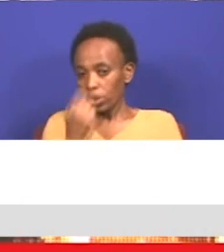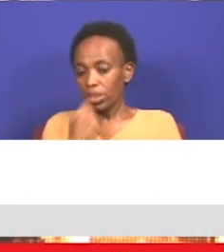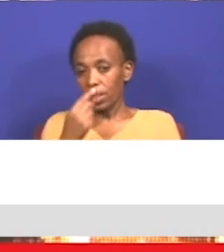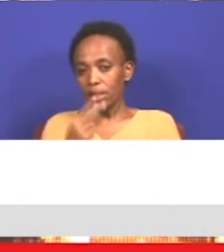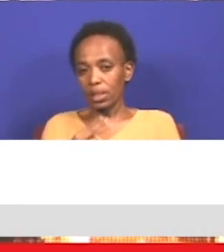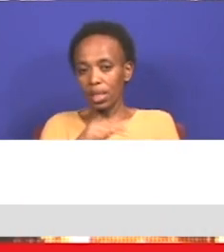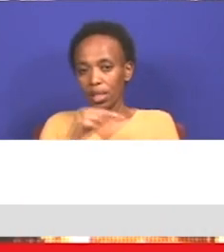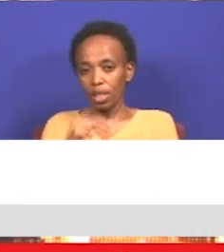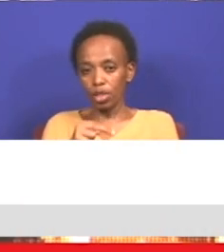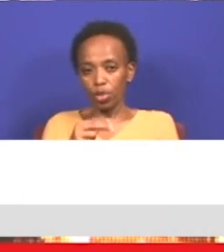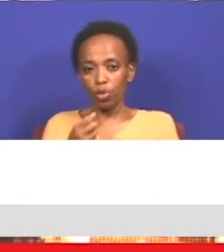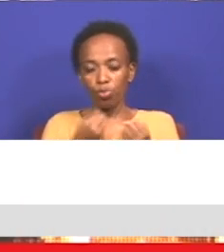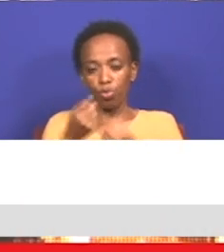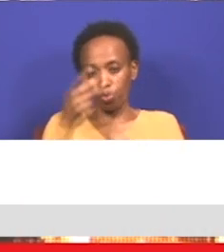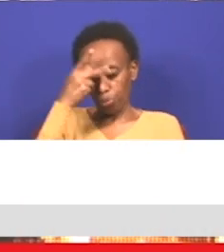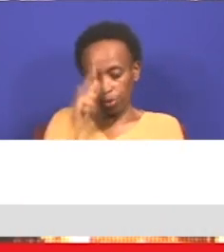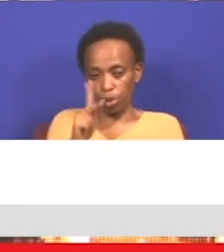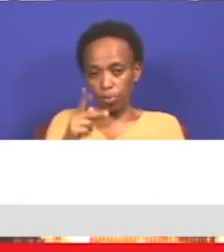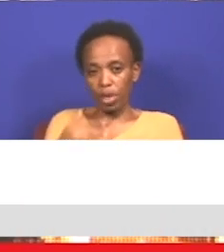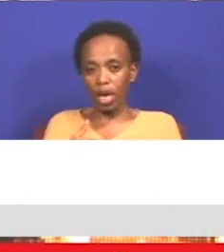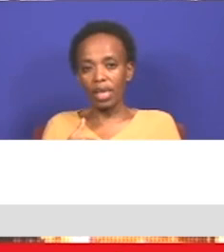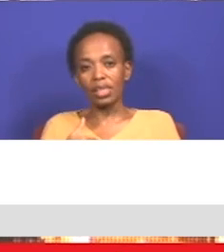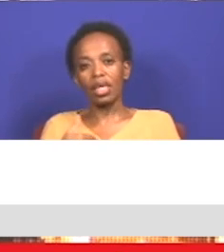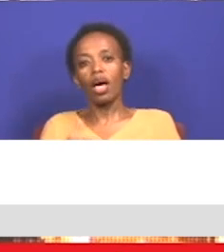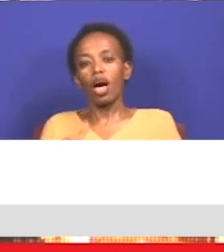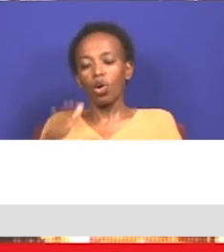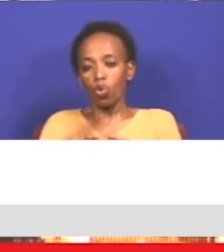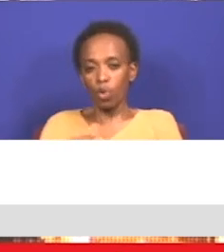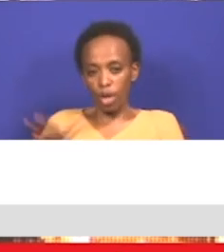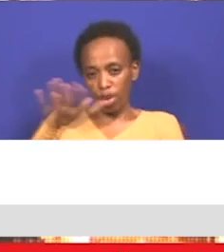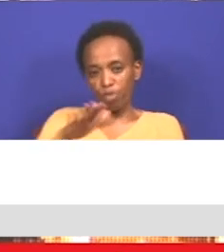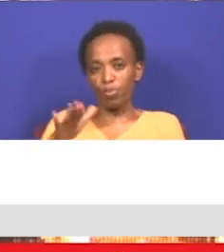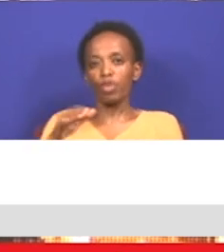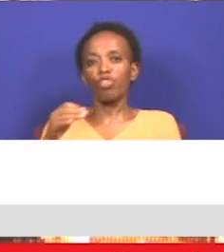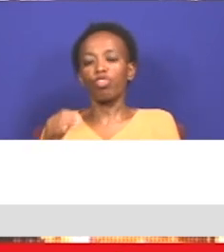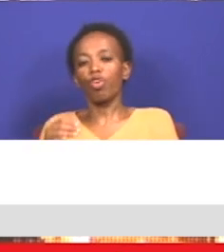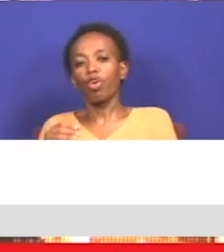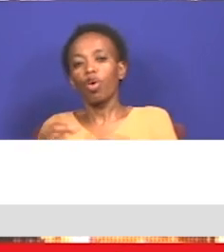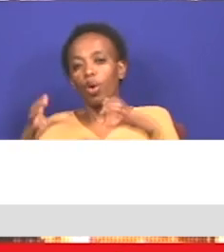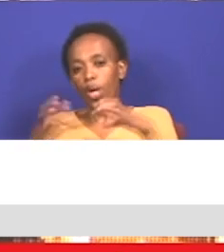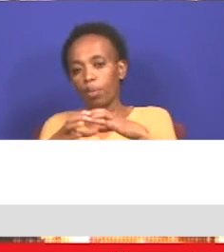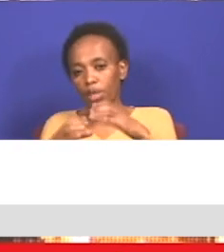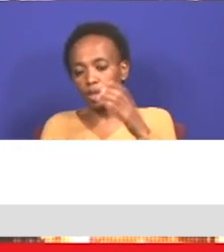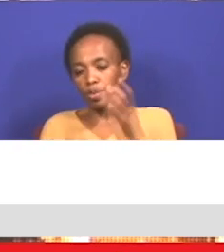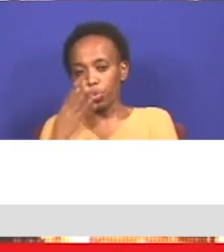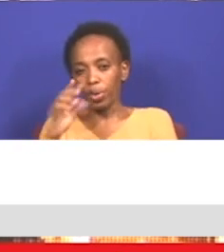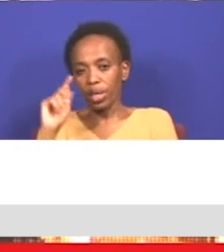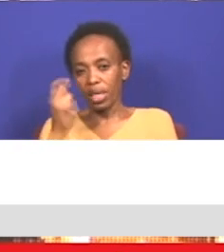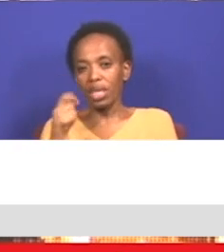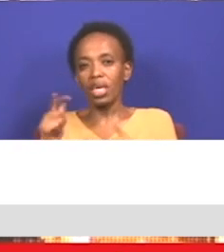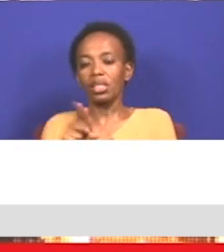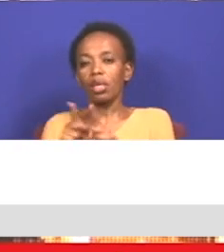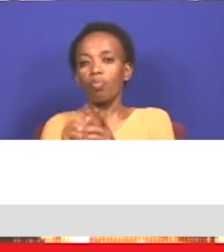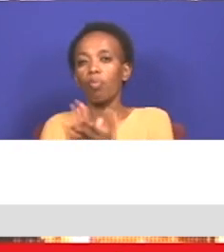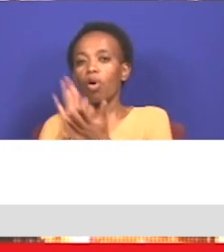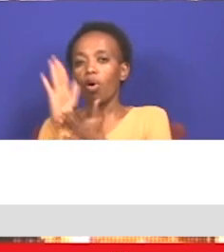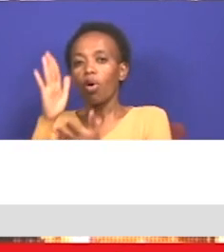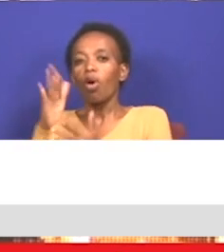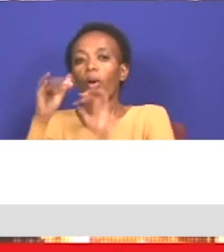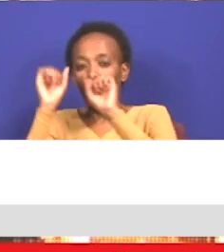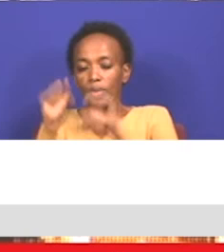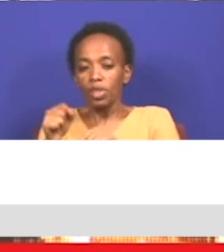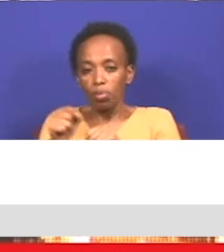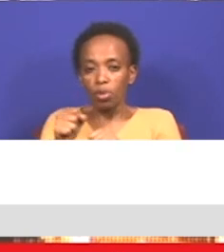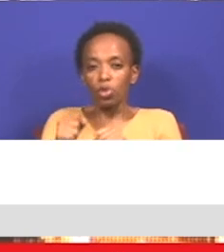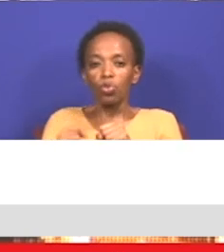national automotive policy has created a conducive environment for farms to set up in Kenya, and more assemblers will now be able to